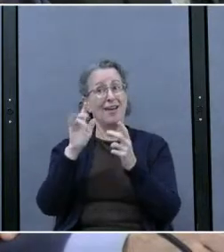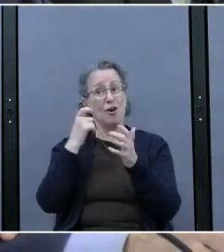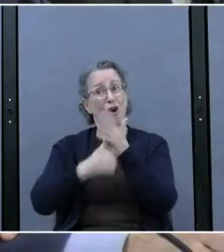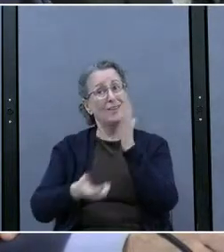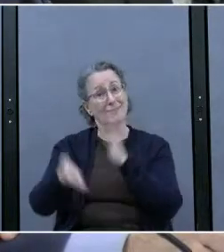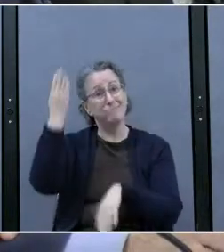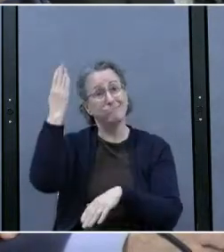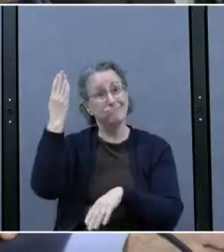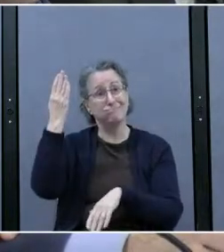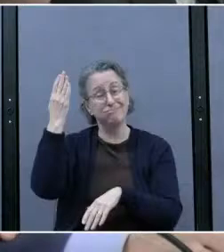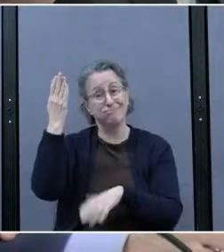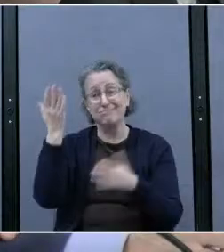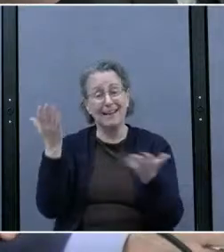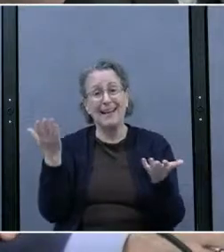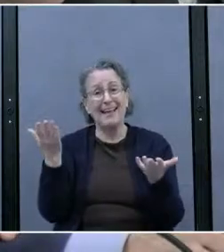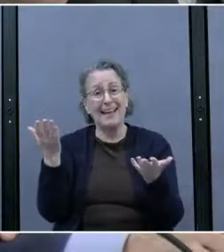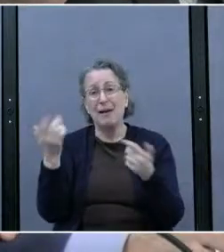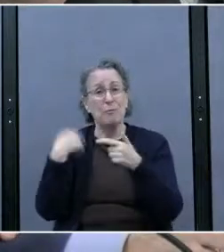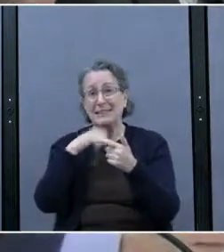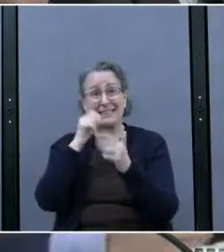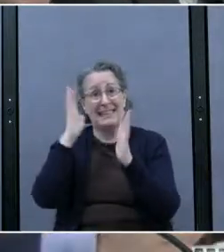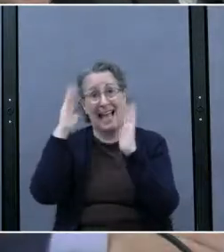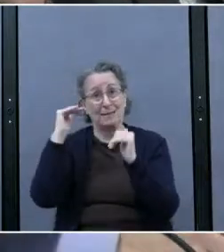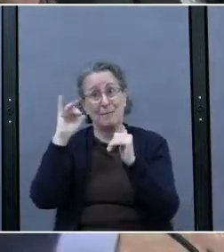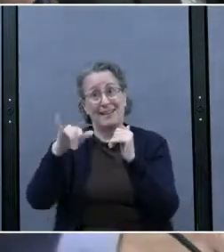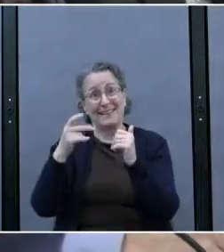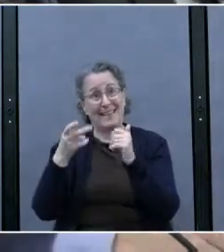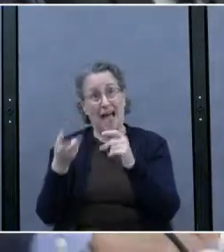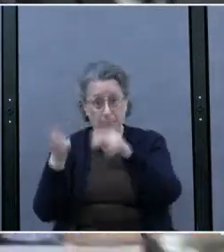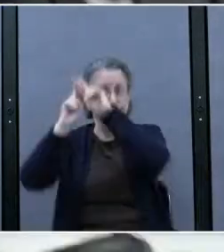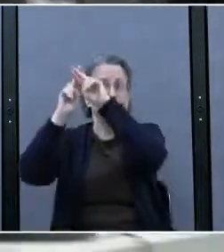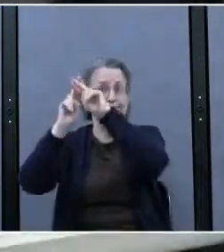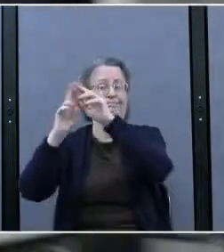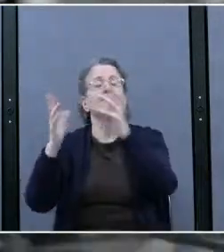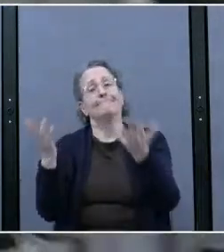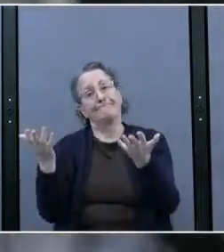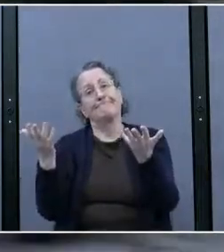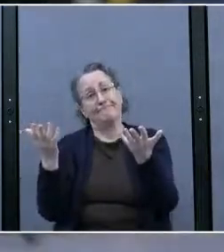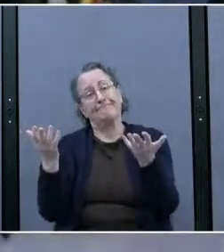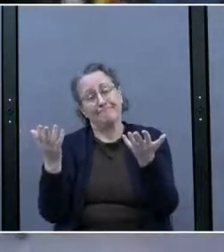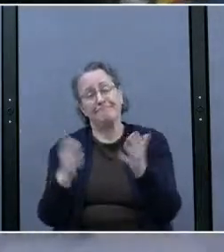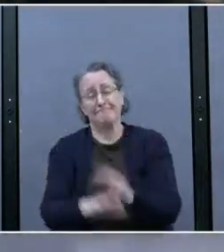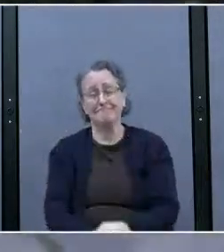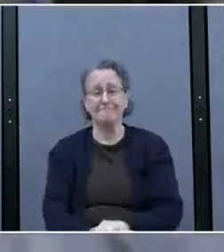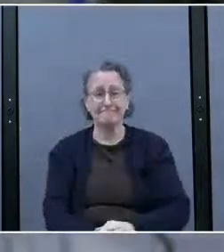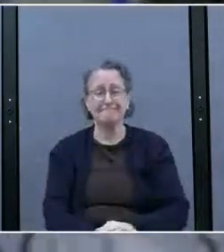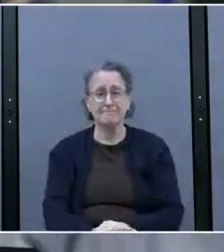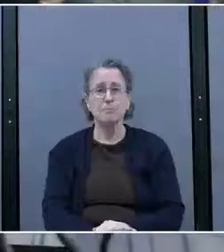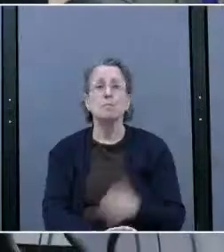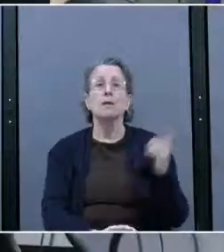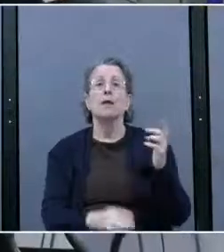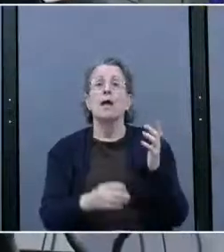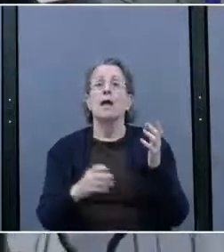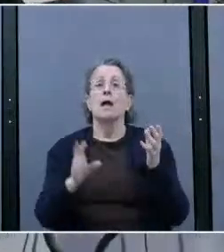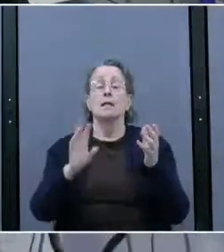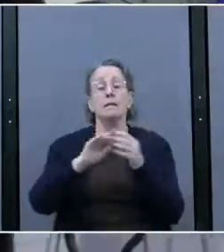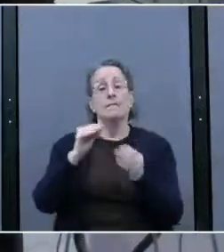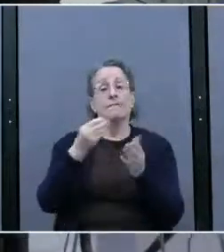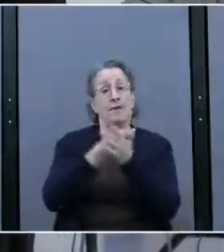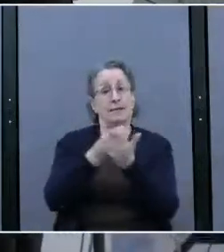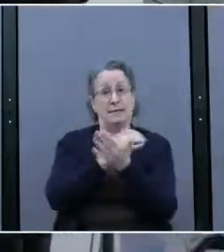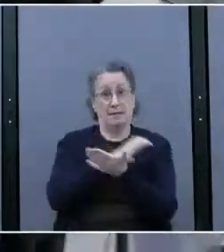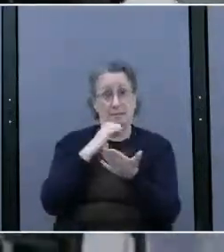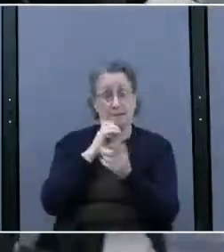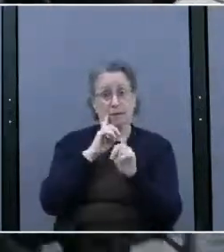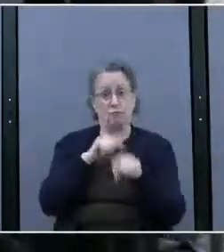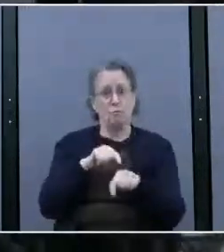accurate? Yeah. All right. Okay. I just understand. And then so the number in the Finance Committee report is really about solid waste